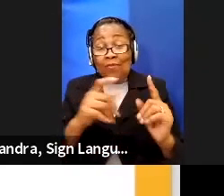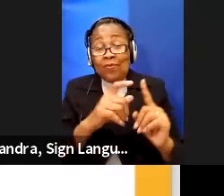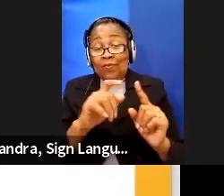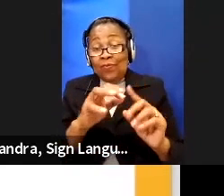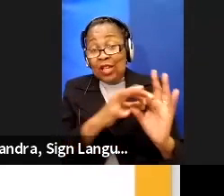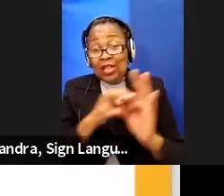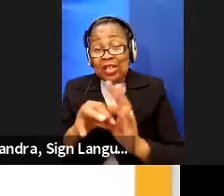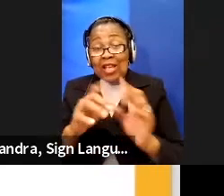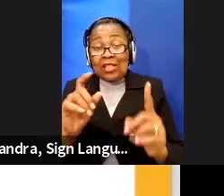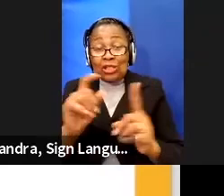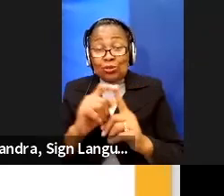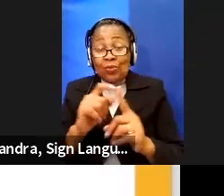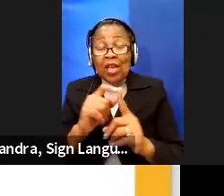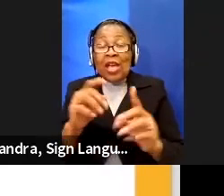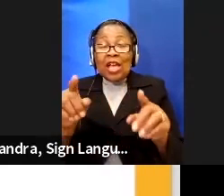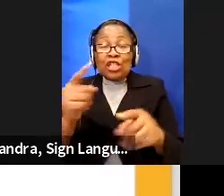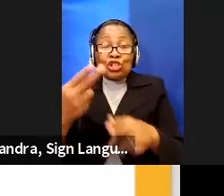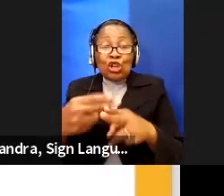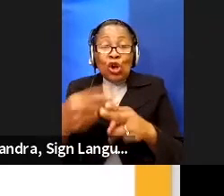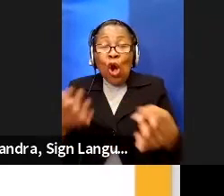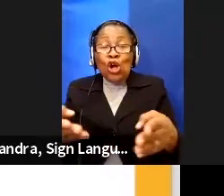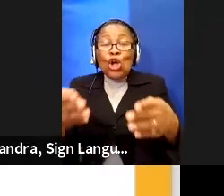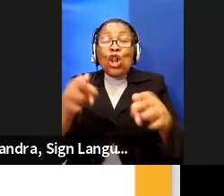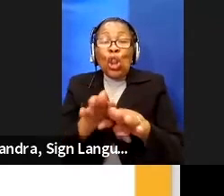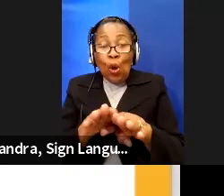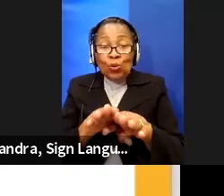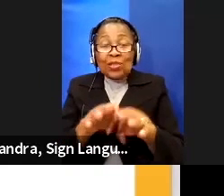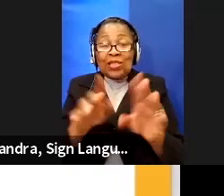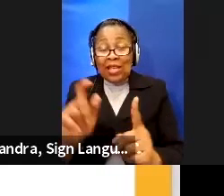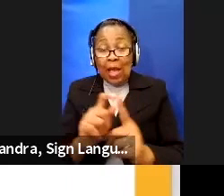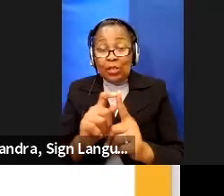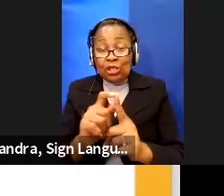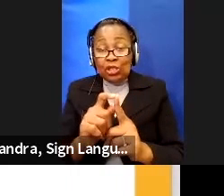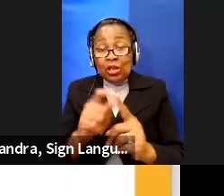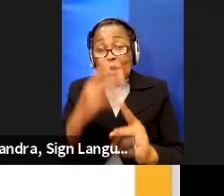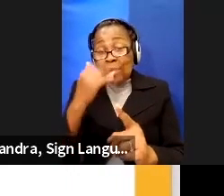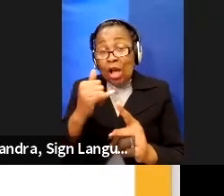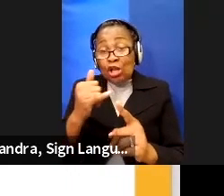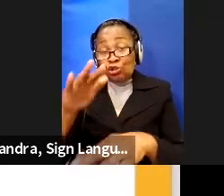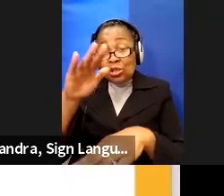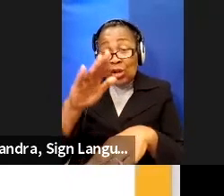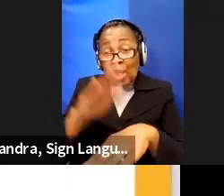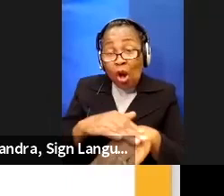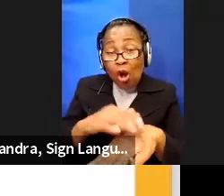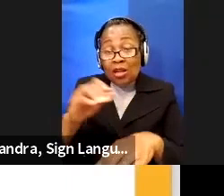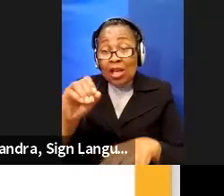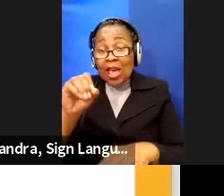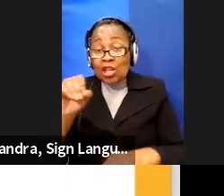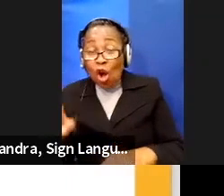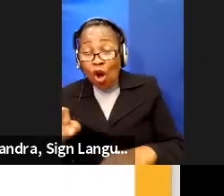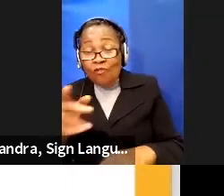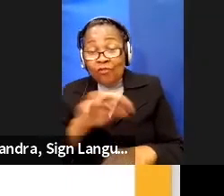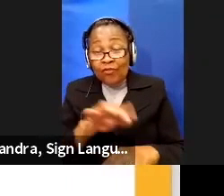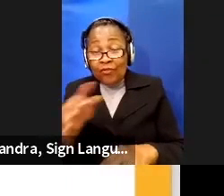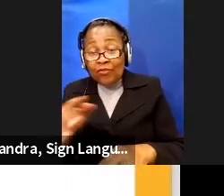called closed captioning, because you can turn it on and you can turn it off. You know, sometimes you're going to go to a space